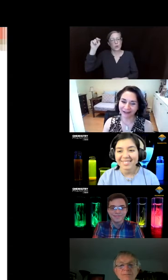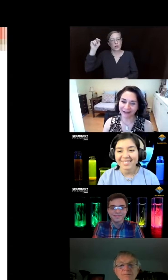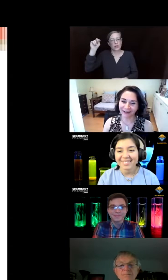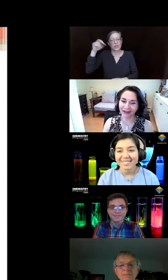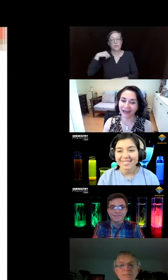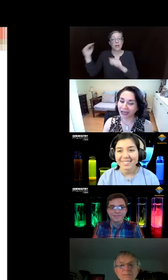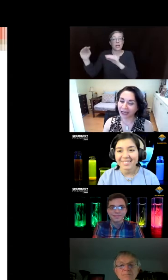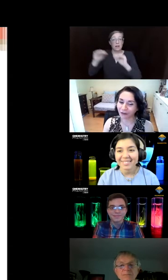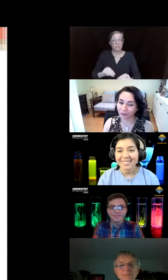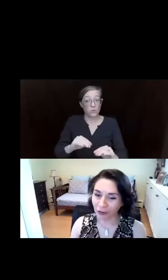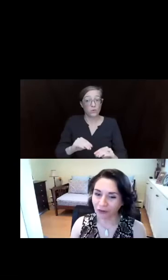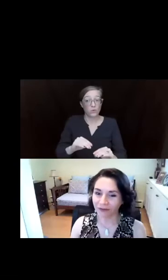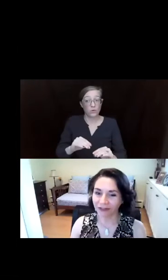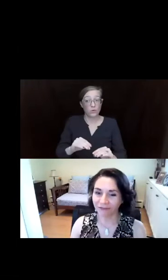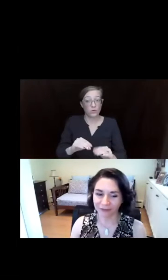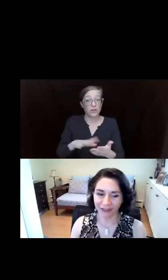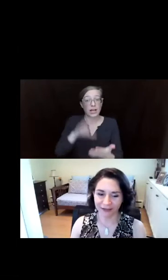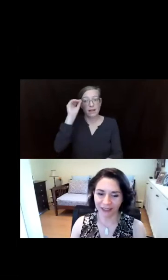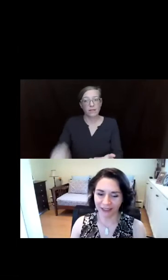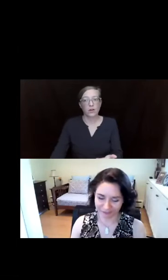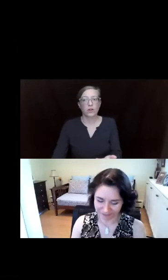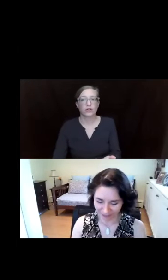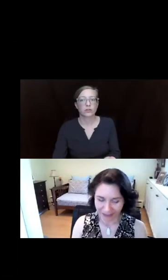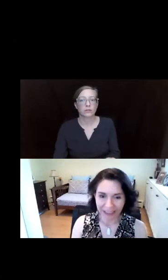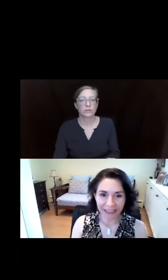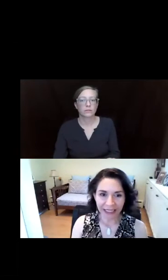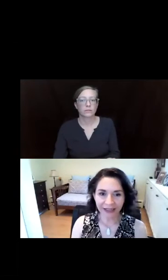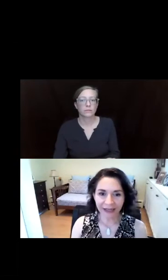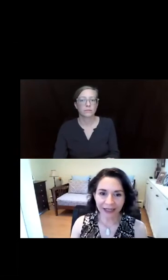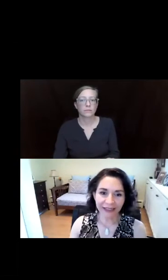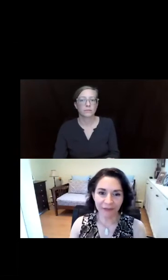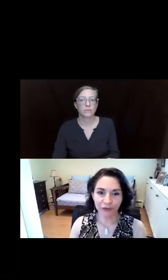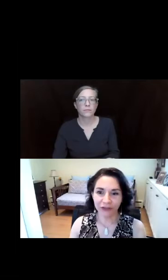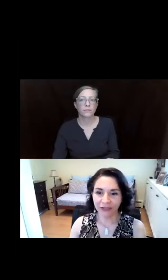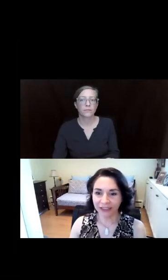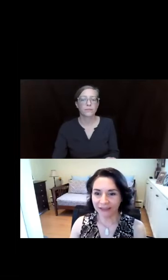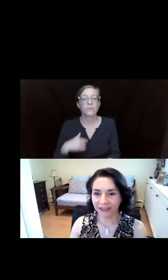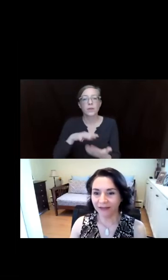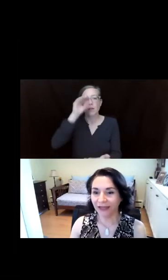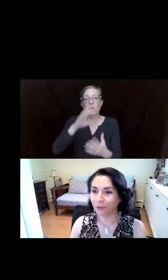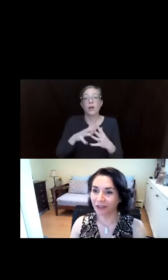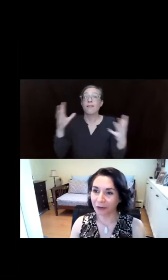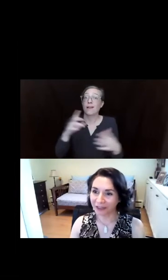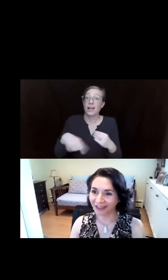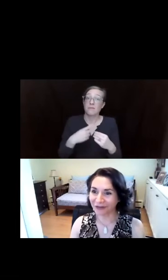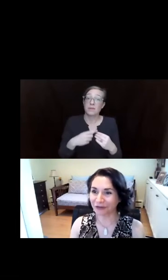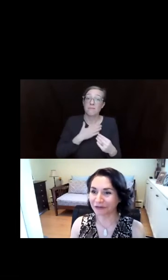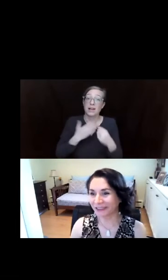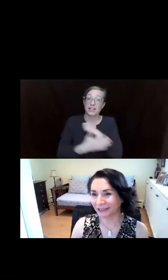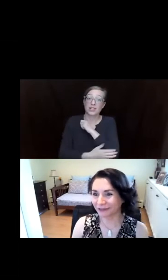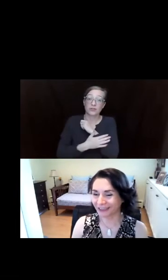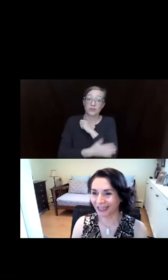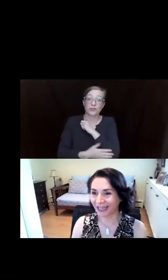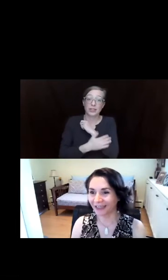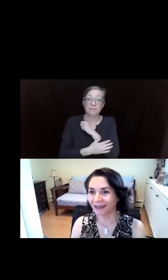about a lot about my own country from Tec de Celaya. Later, I came to the United States and I went over here to